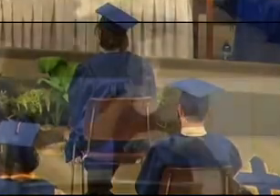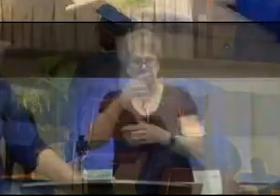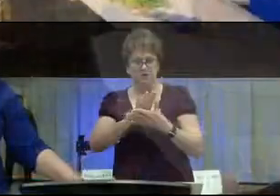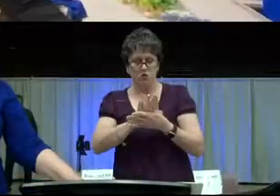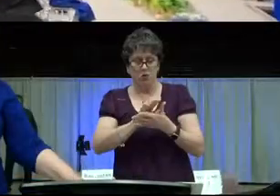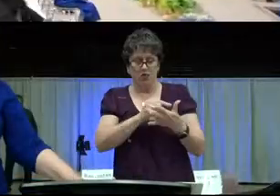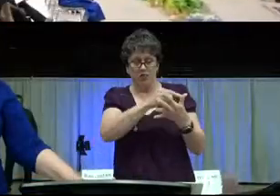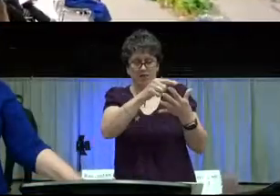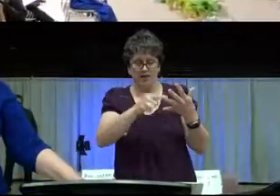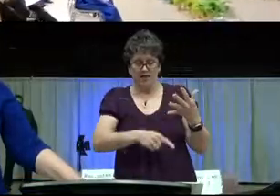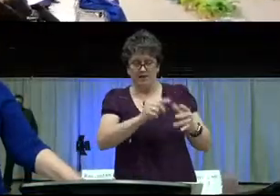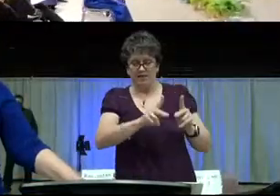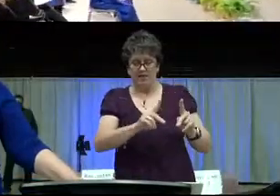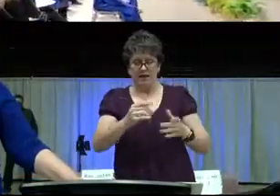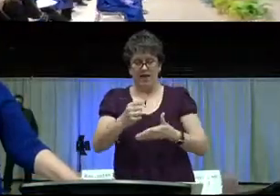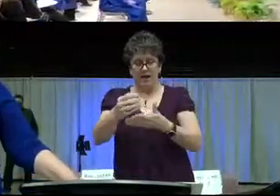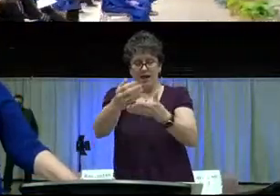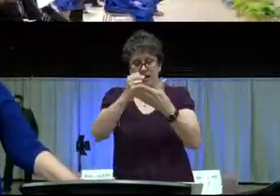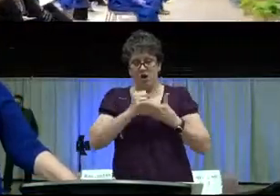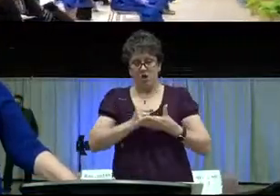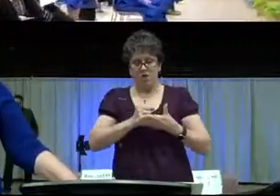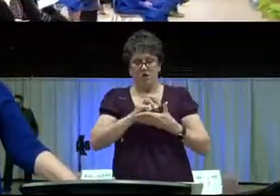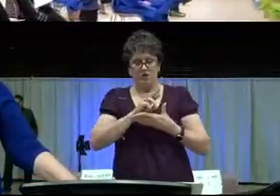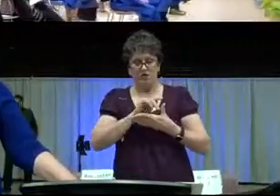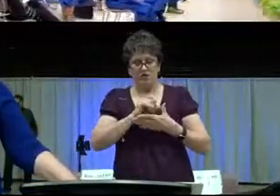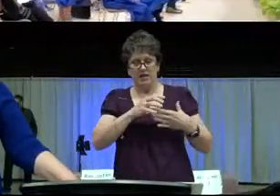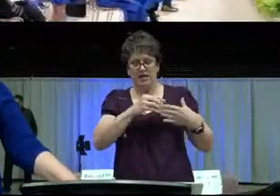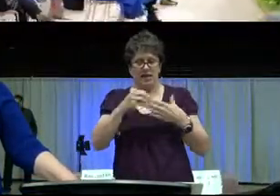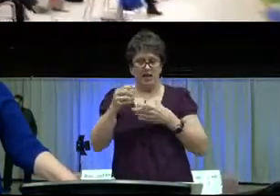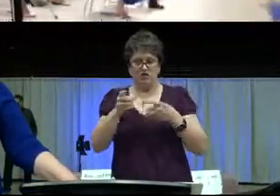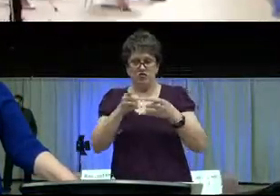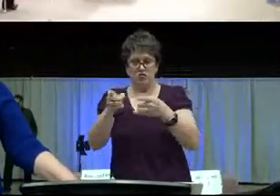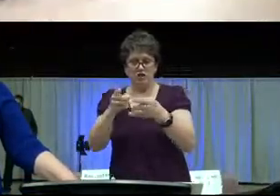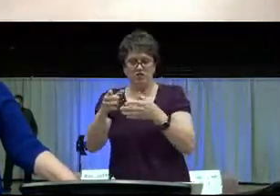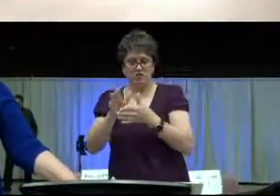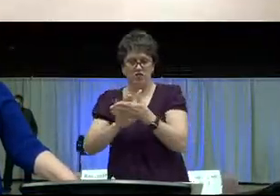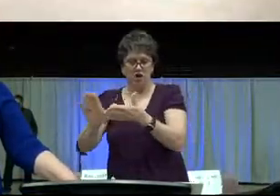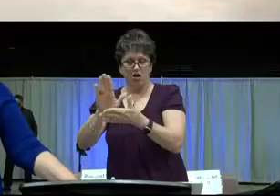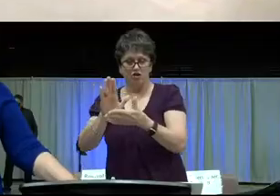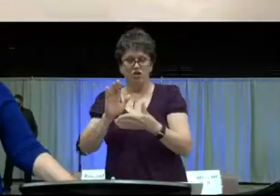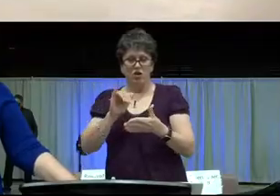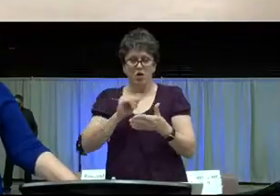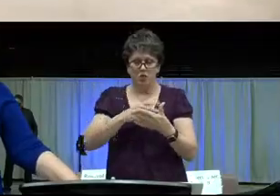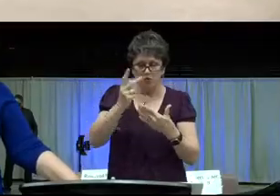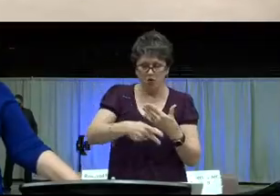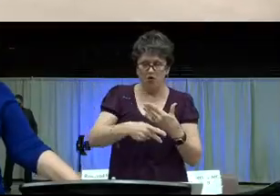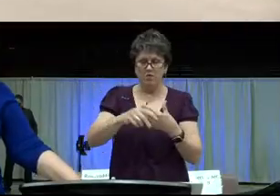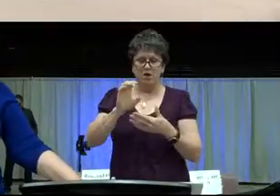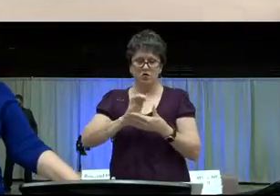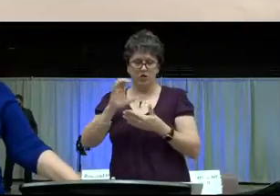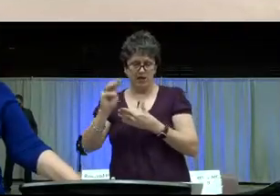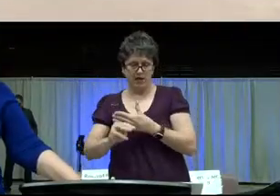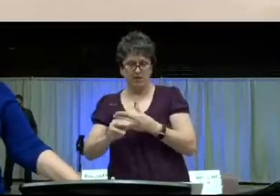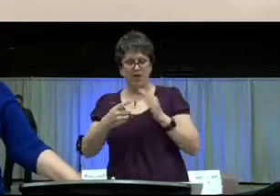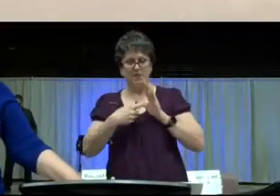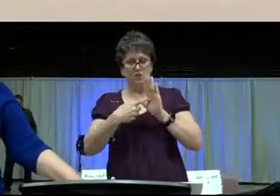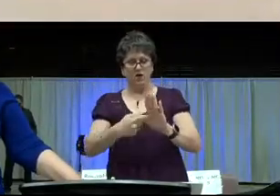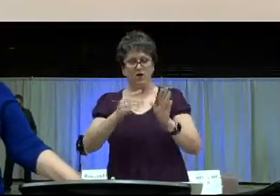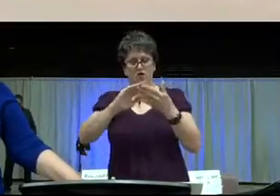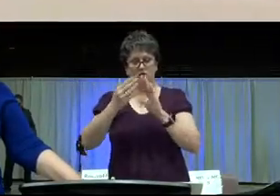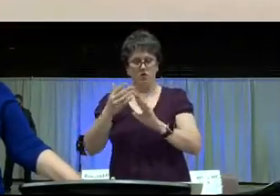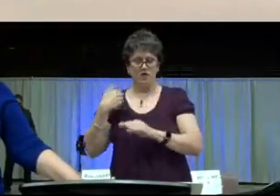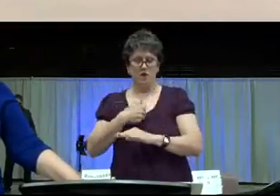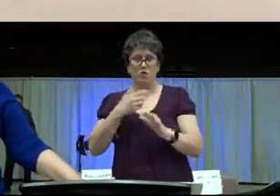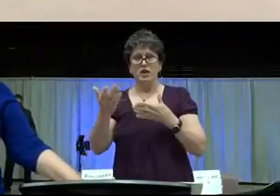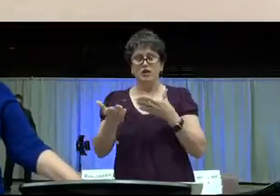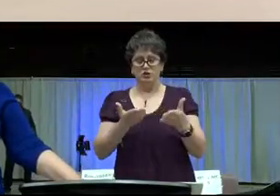These individuals help provide resources and guide the direction of the college, its programs, and curricula. They represent the